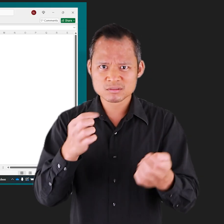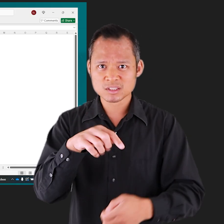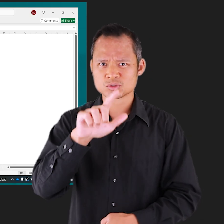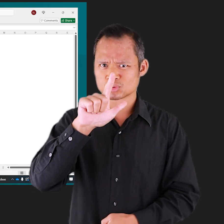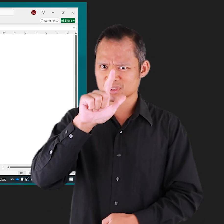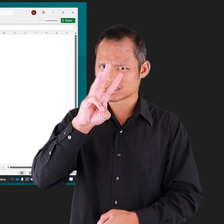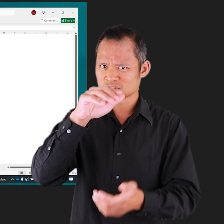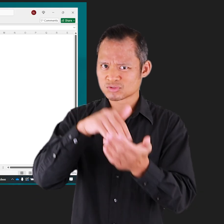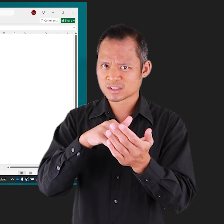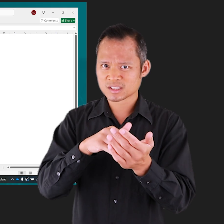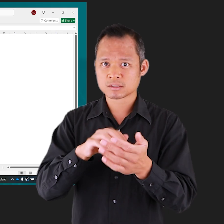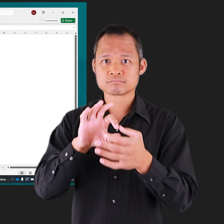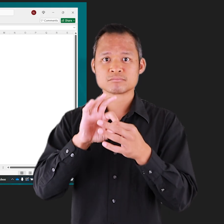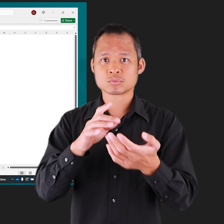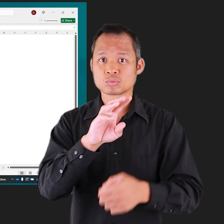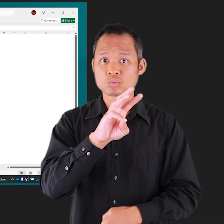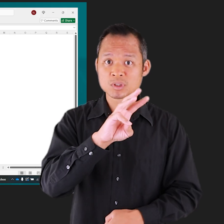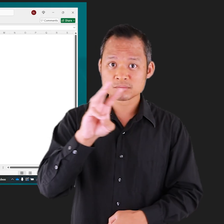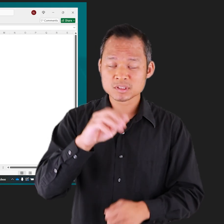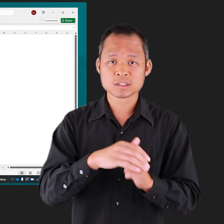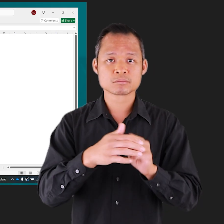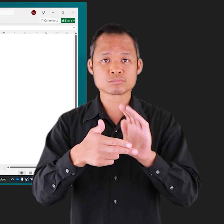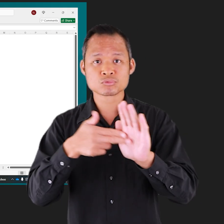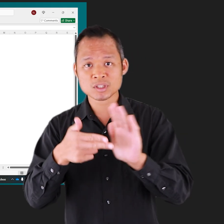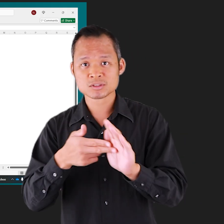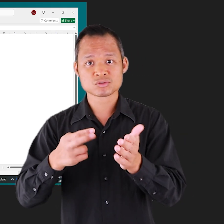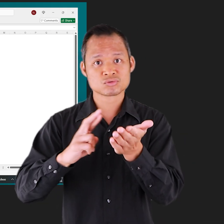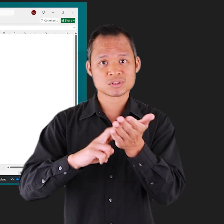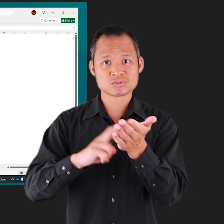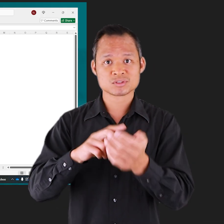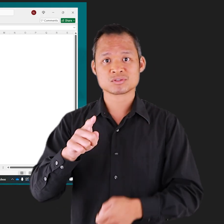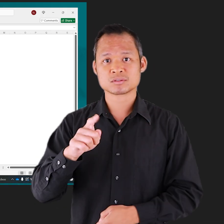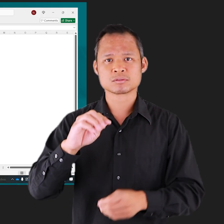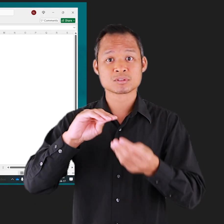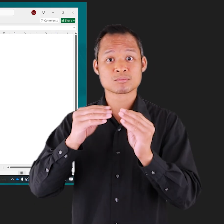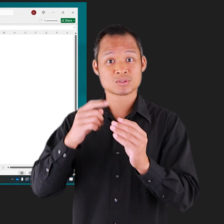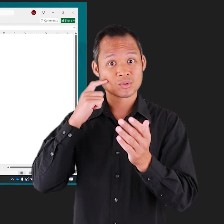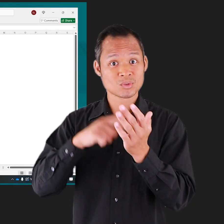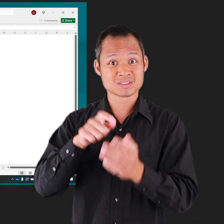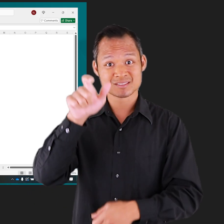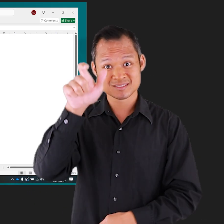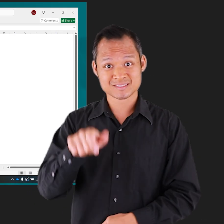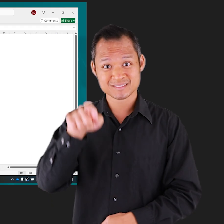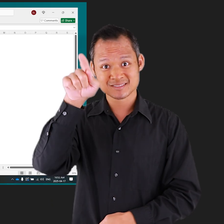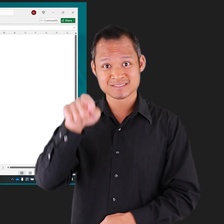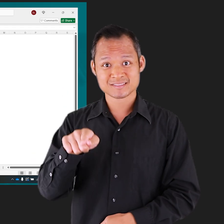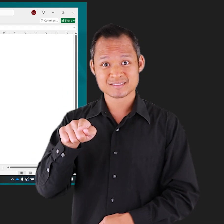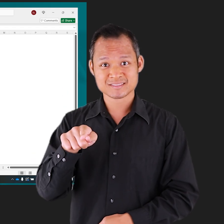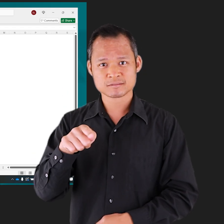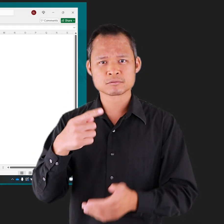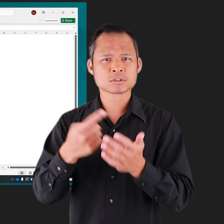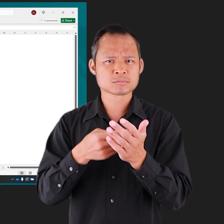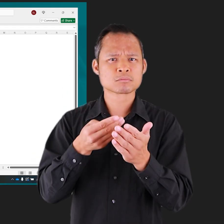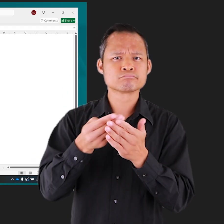at $26,000 and spent the money on website and branding and registration. The numbers refer to the